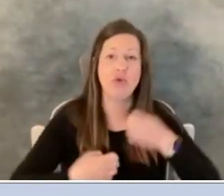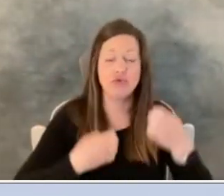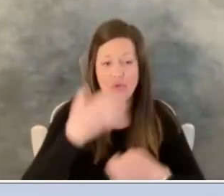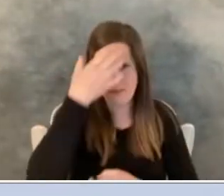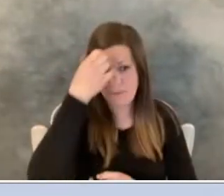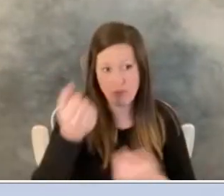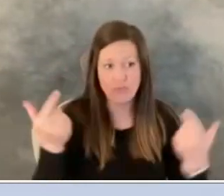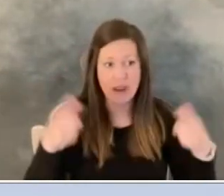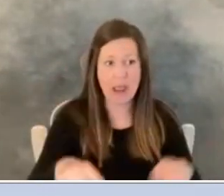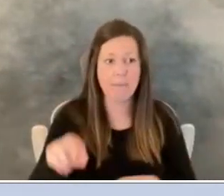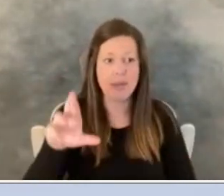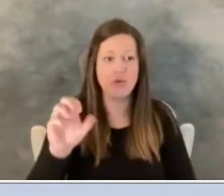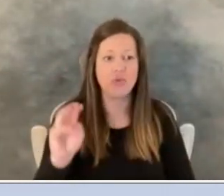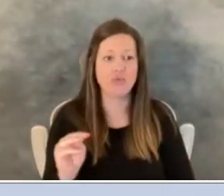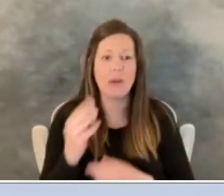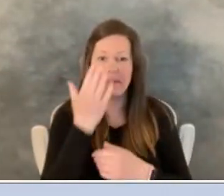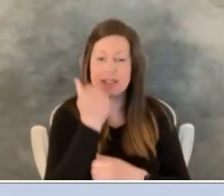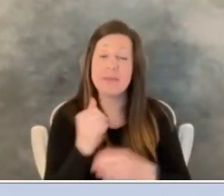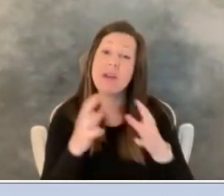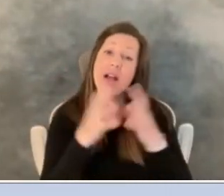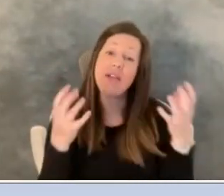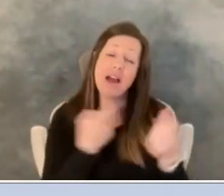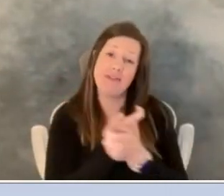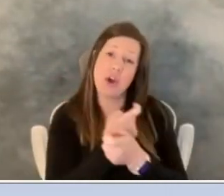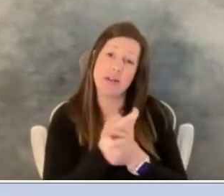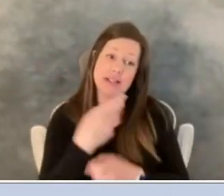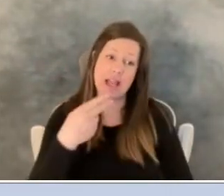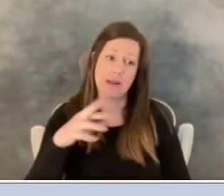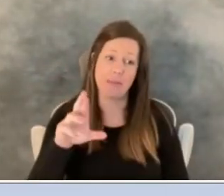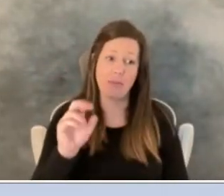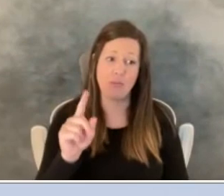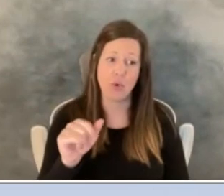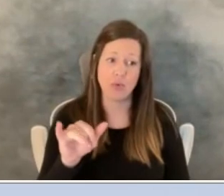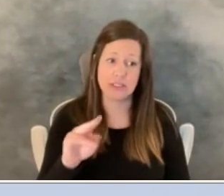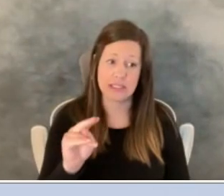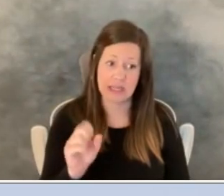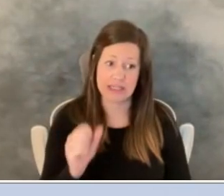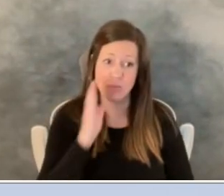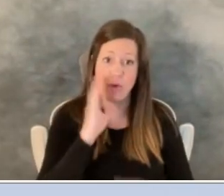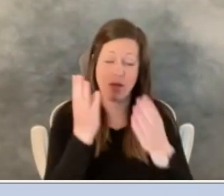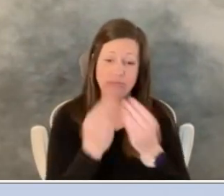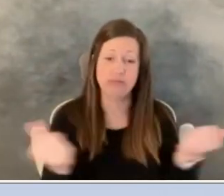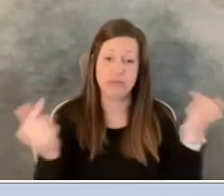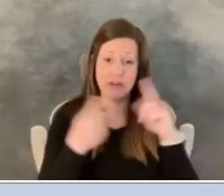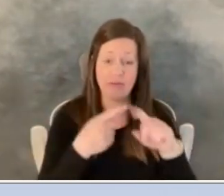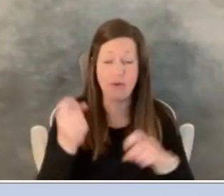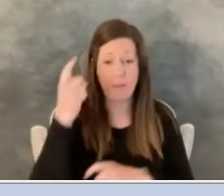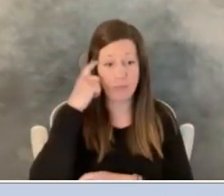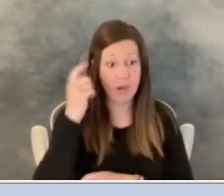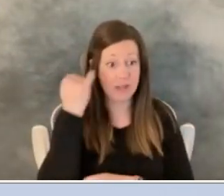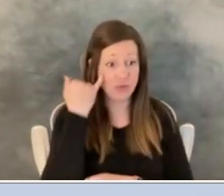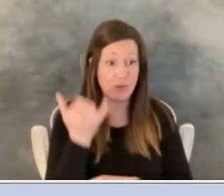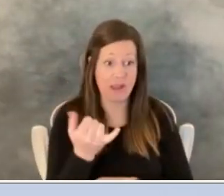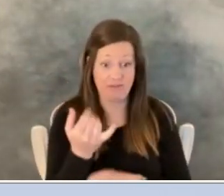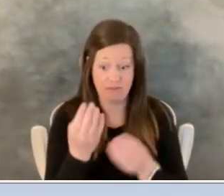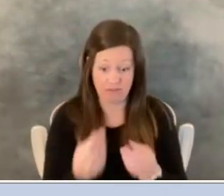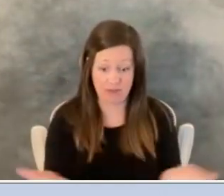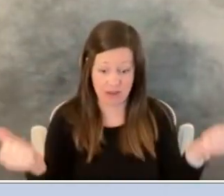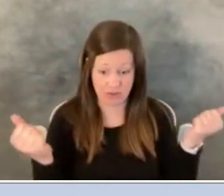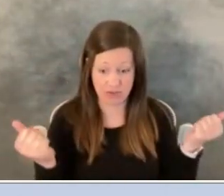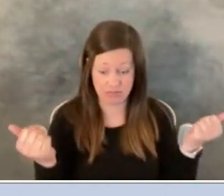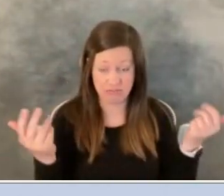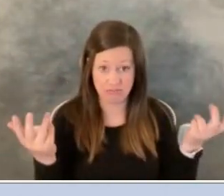also where a lot of toxic proteins get cleared up from the brain. So there is a concept that if those are not cleared up for a long period of